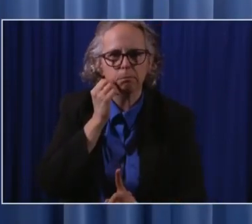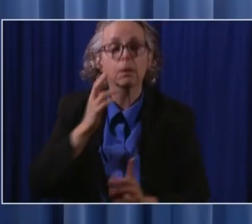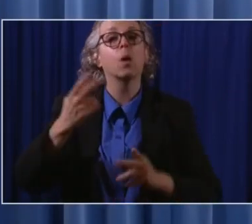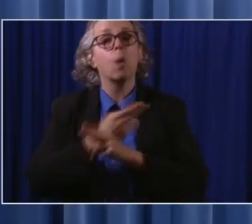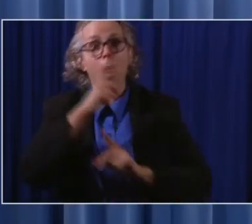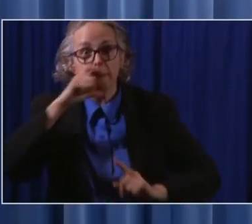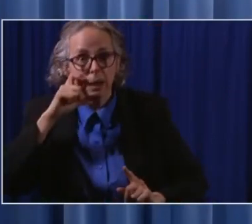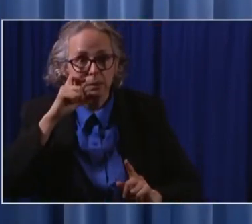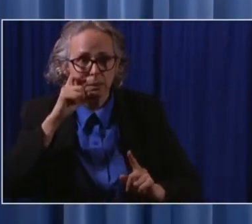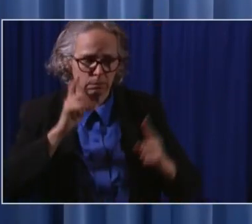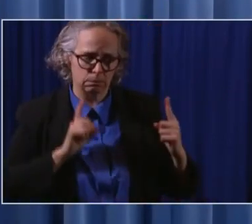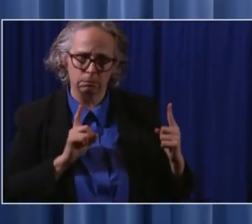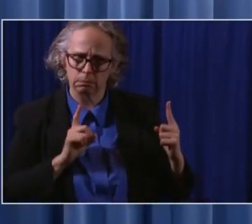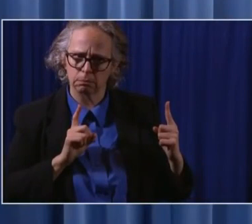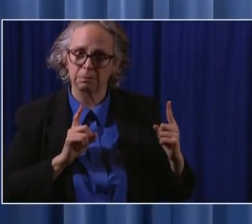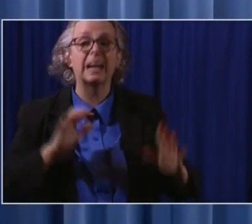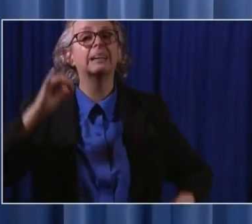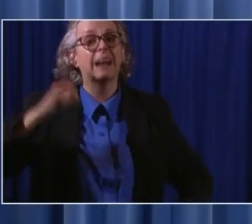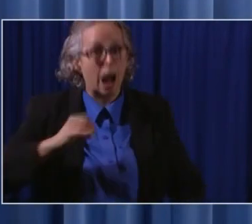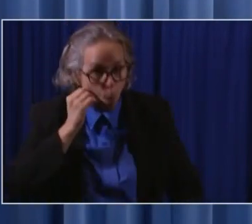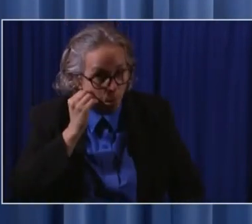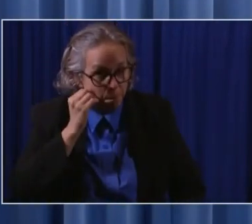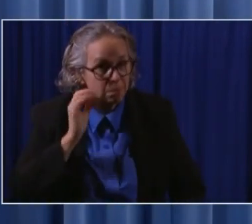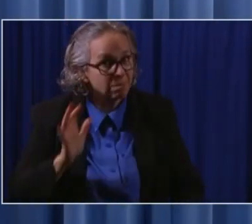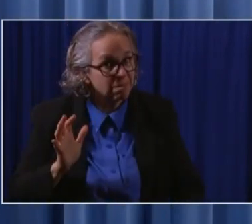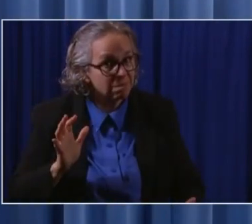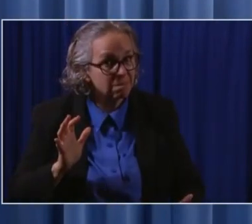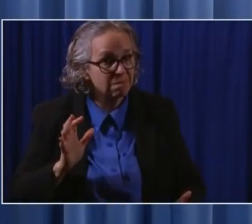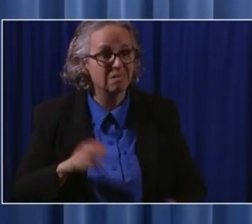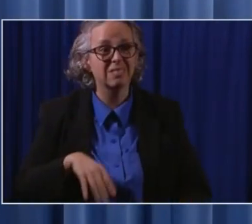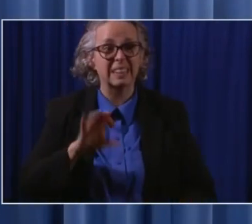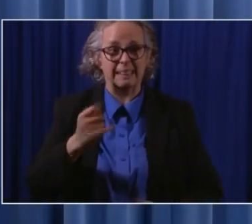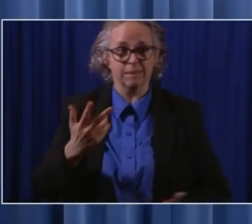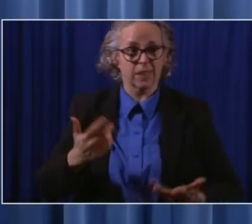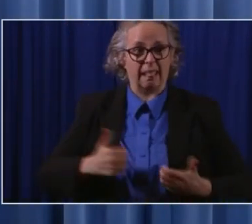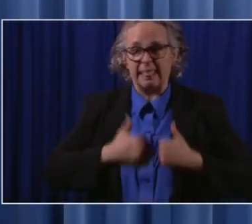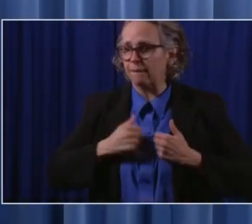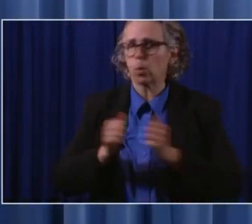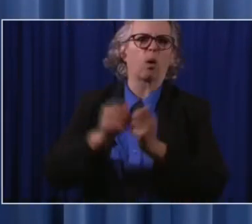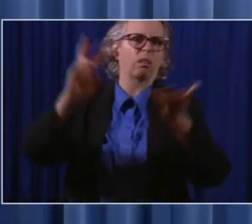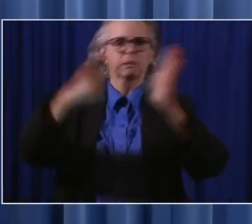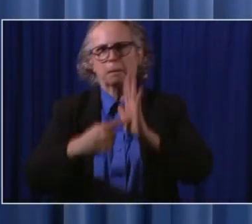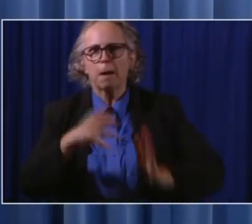personal hygiene. So if you've got a grandmother who lives at the home and